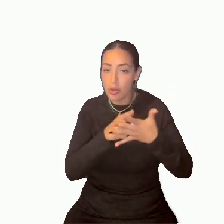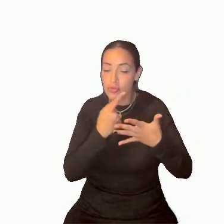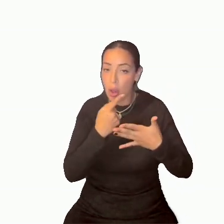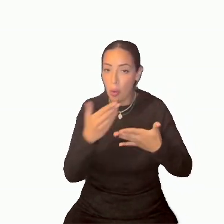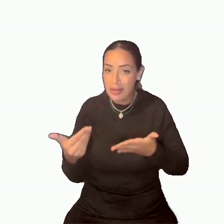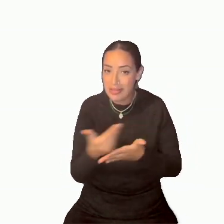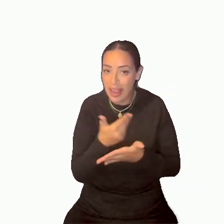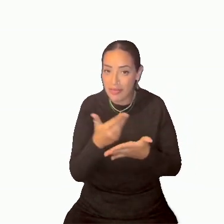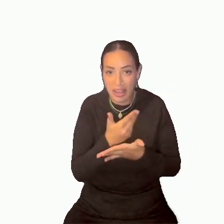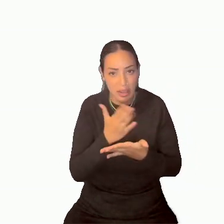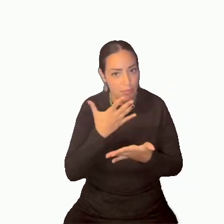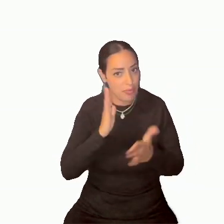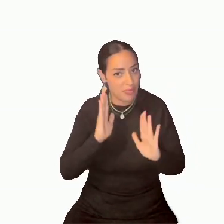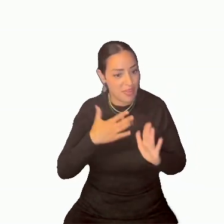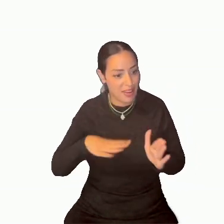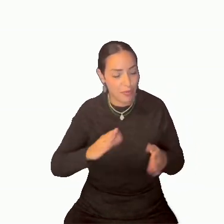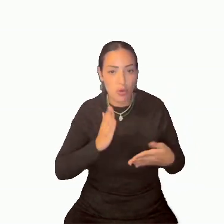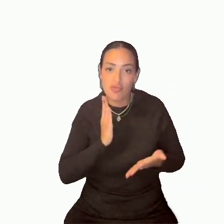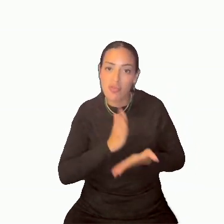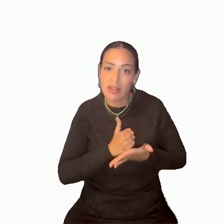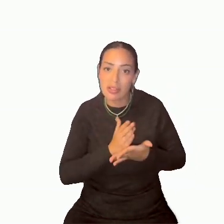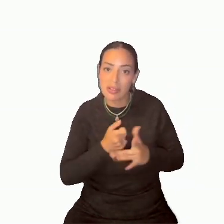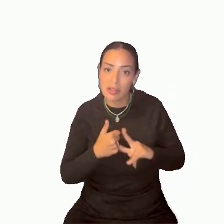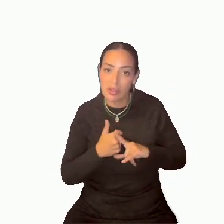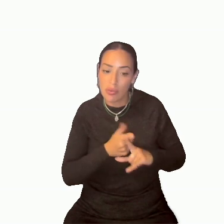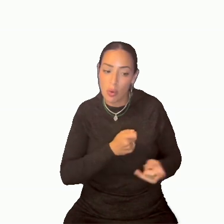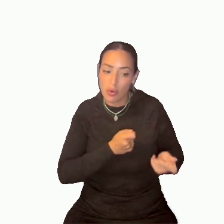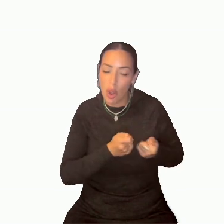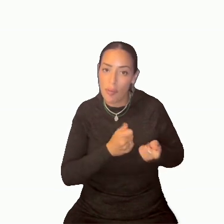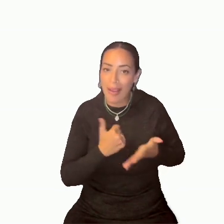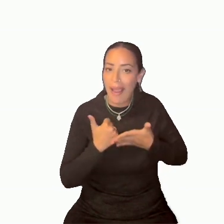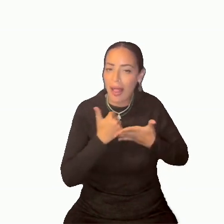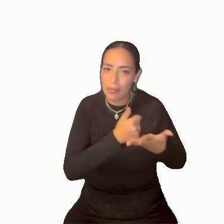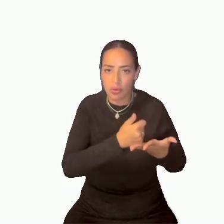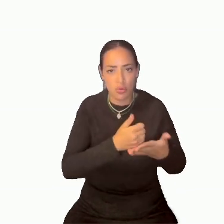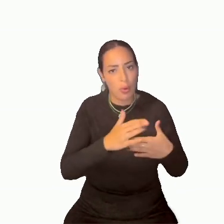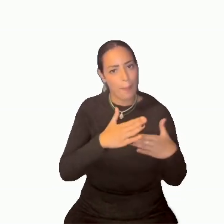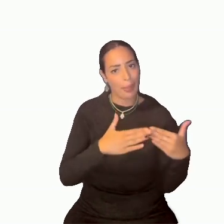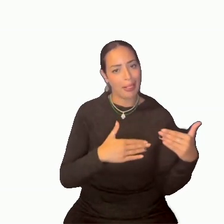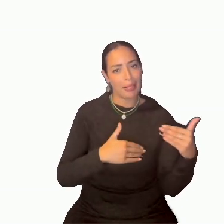building trust, and supporting coping helps us to build strength.